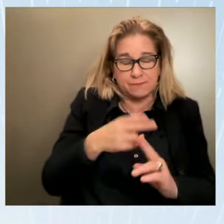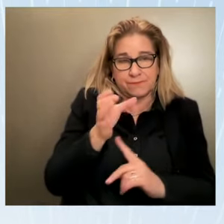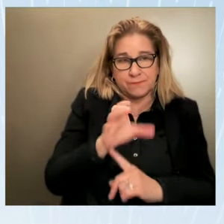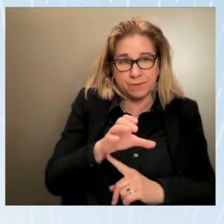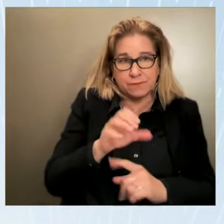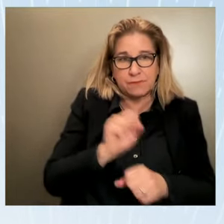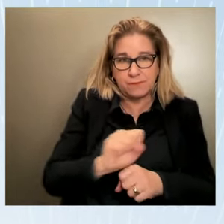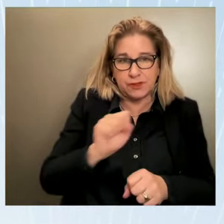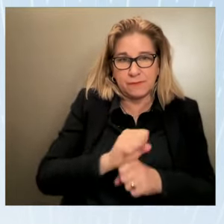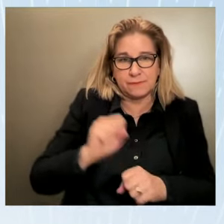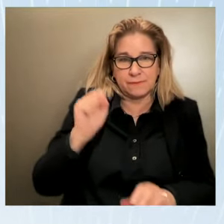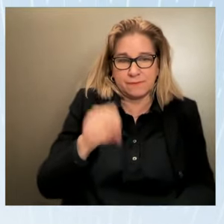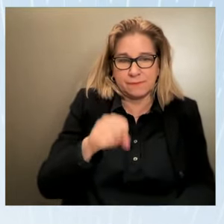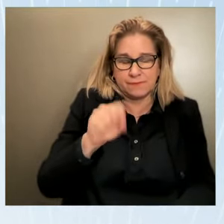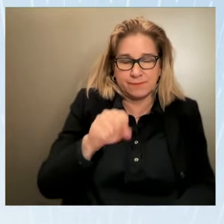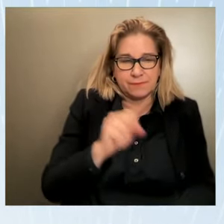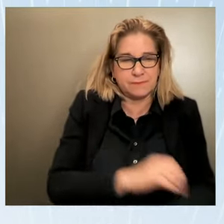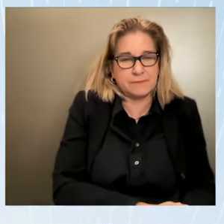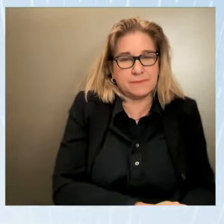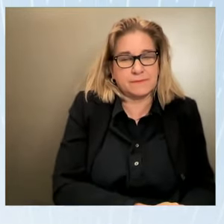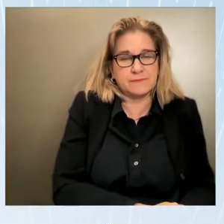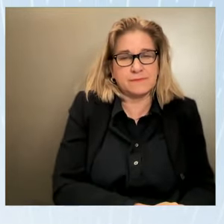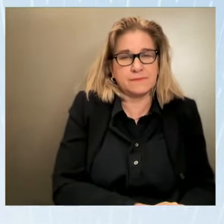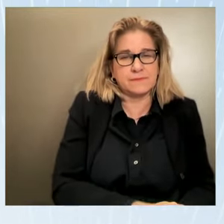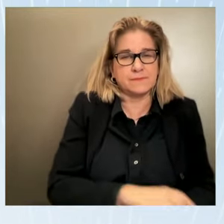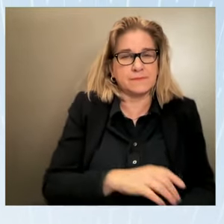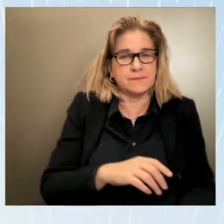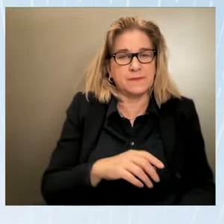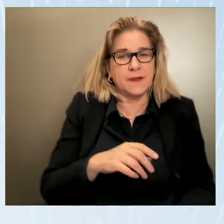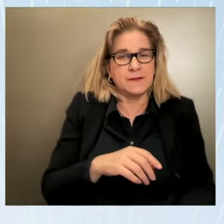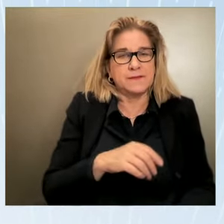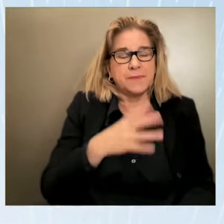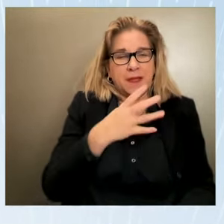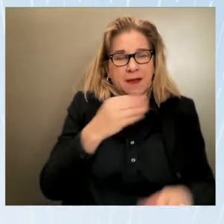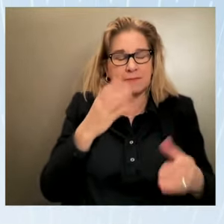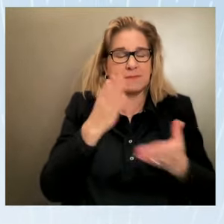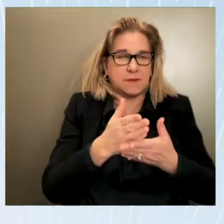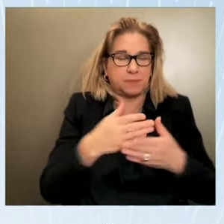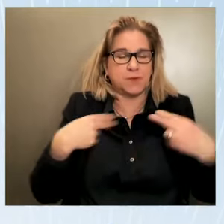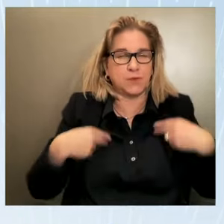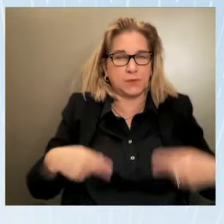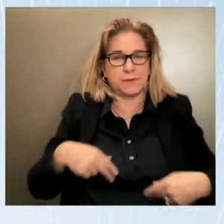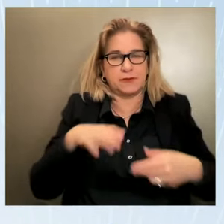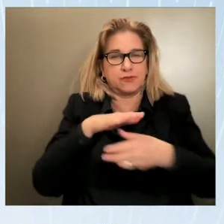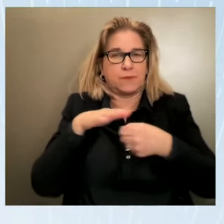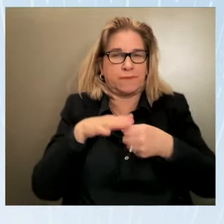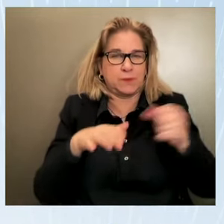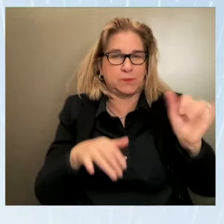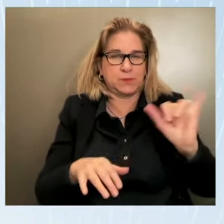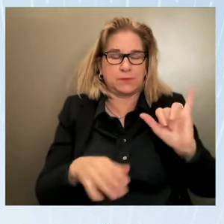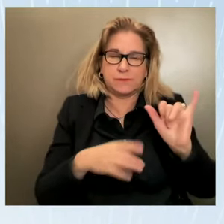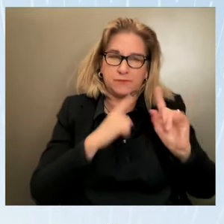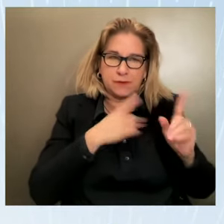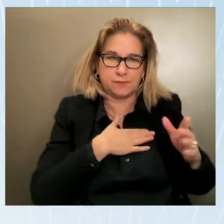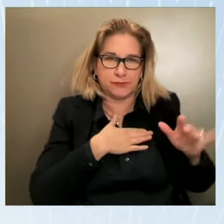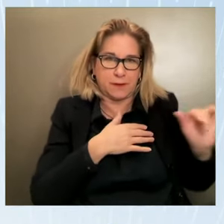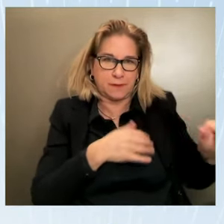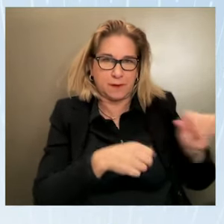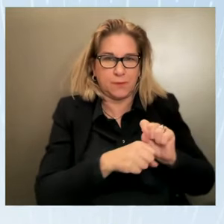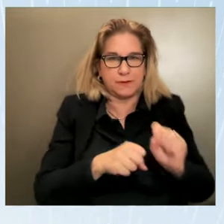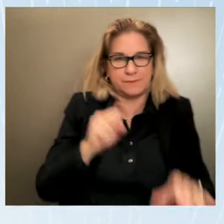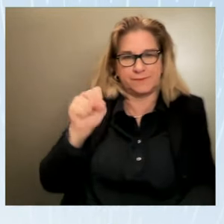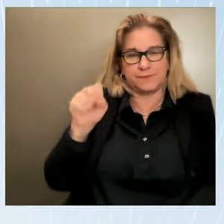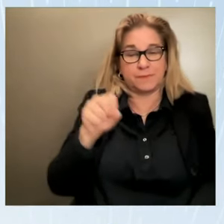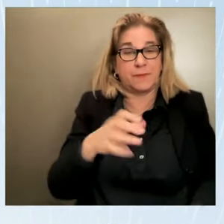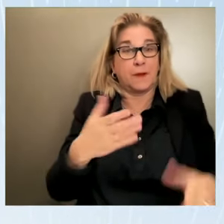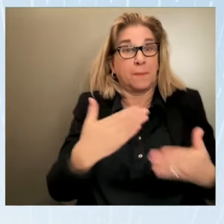sex trafficking. And greatly appreciate the work that labor is doing on that. So before we conclude, I would like, last but not least, to